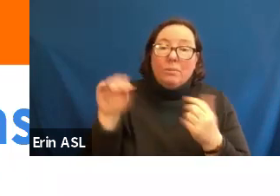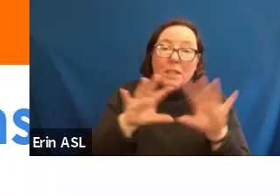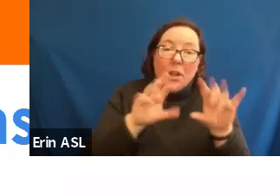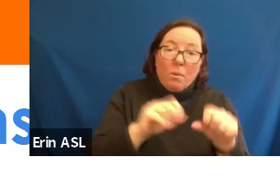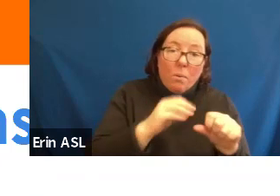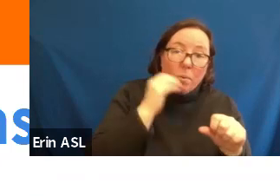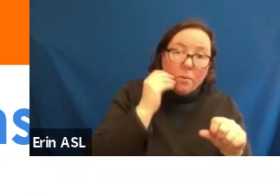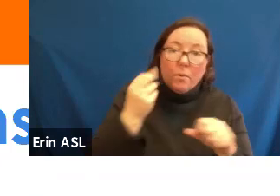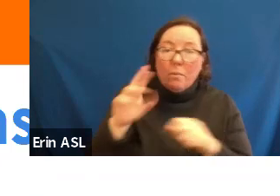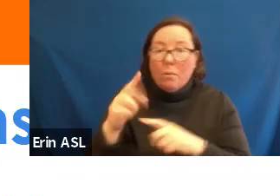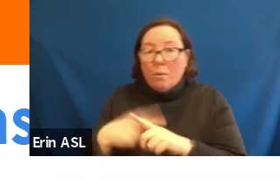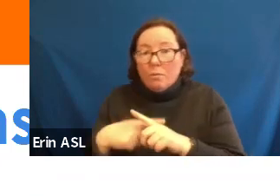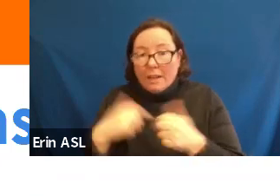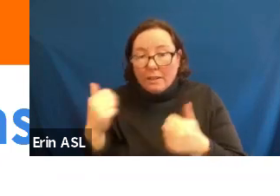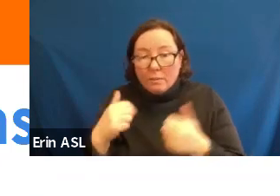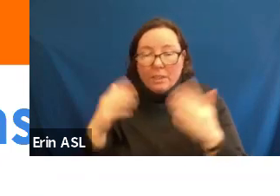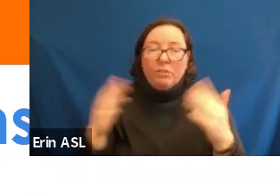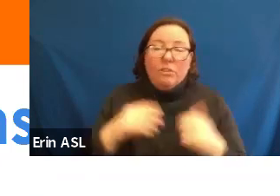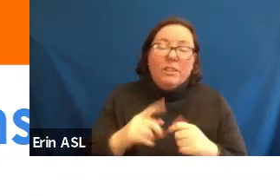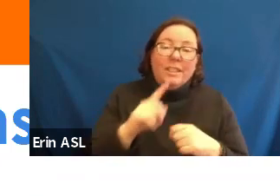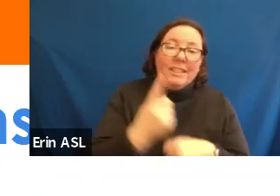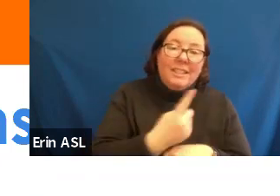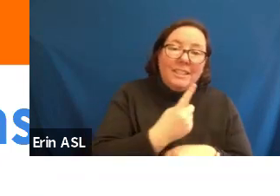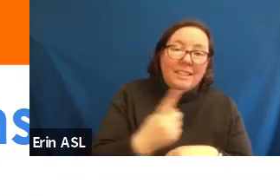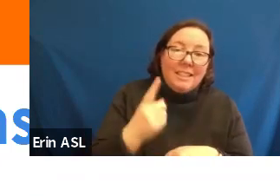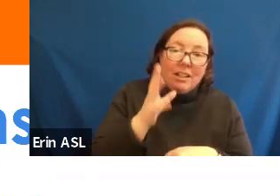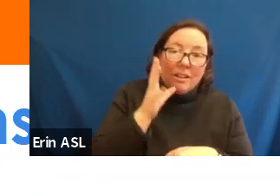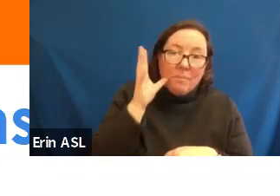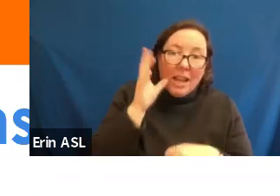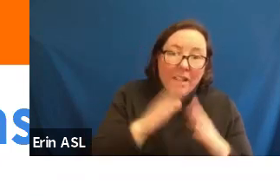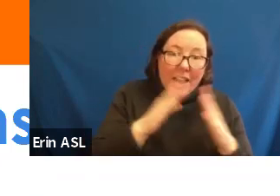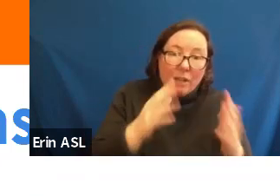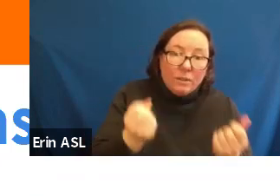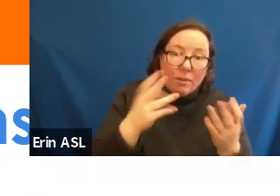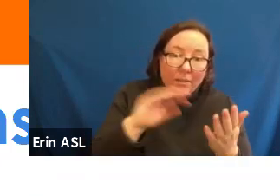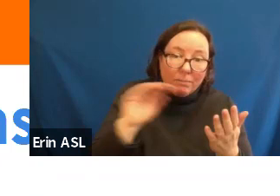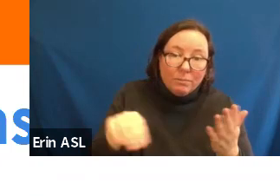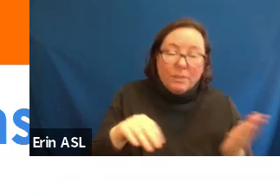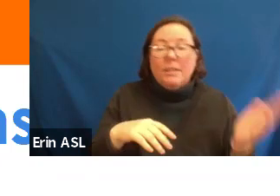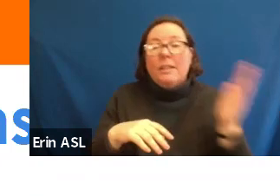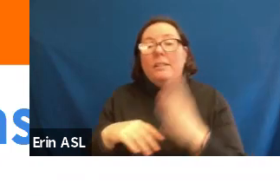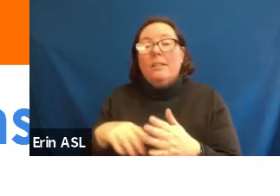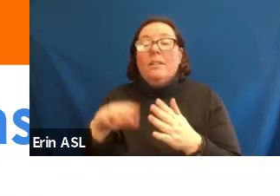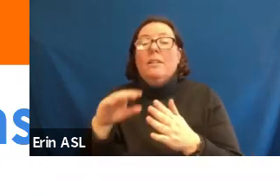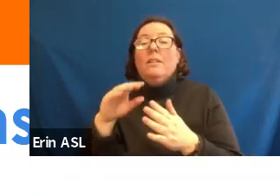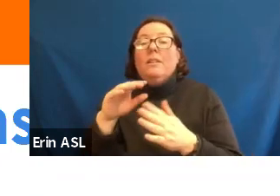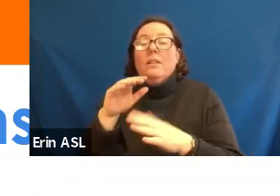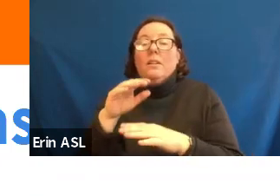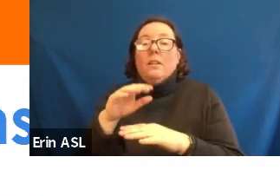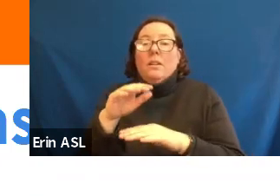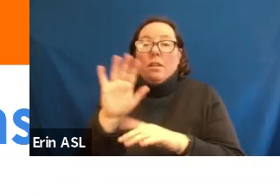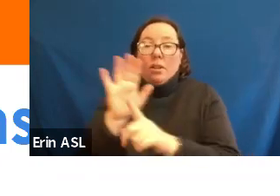parent households and non-native English speakers. They did additionally add in a